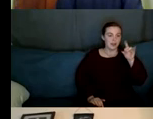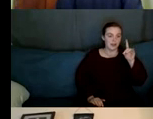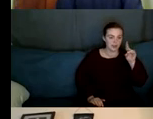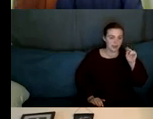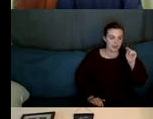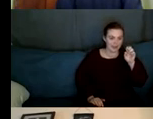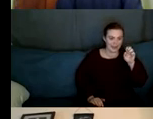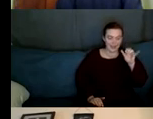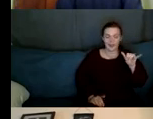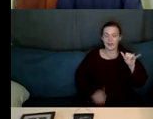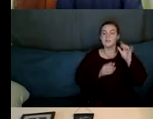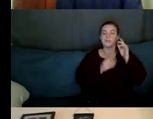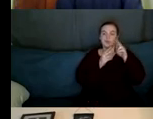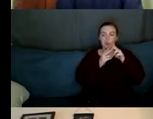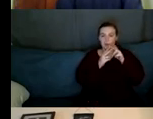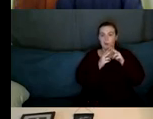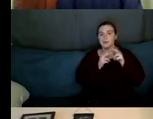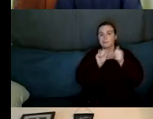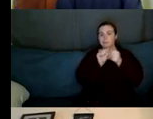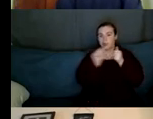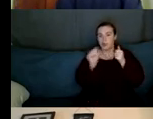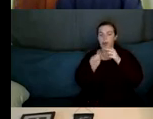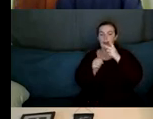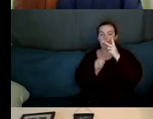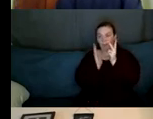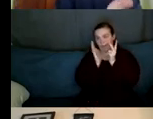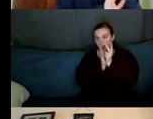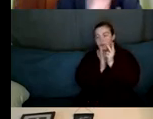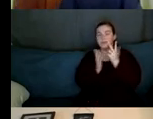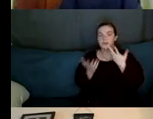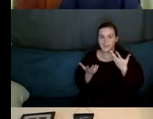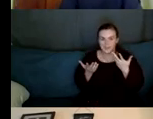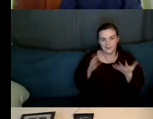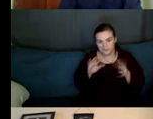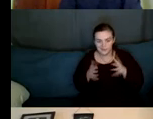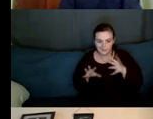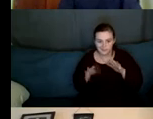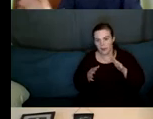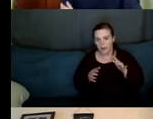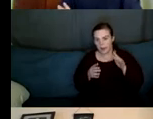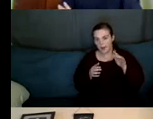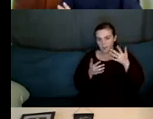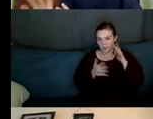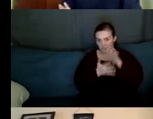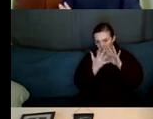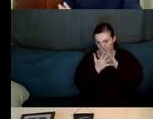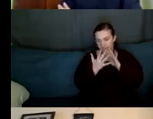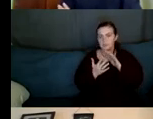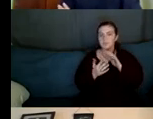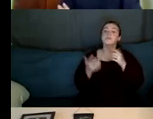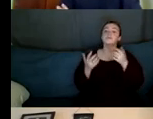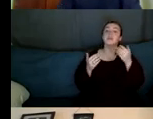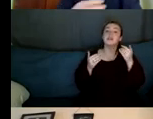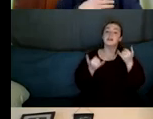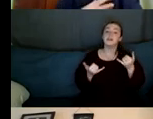but you can kind of see there isn't any time when all 5 of these are going to be during reasonable waking